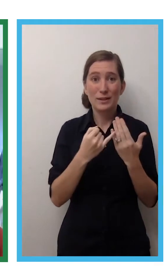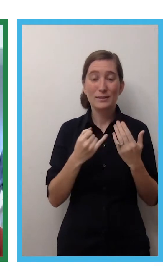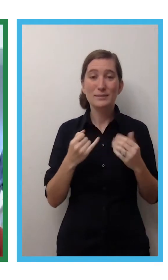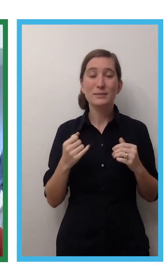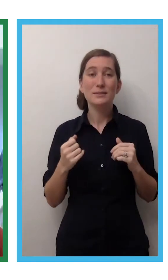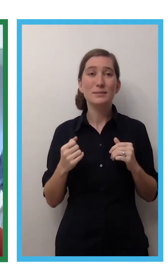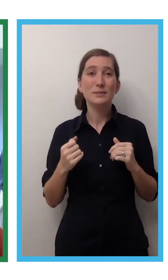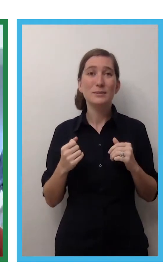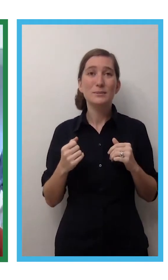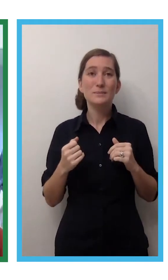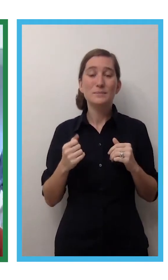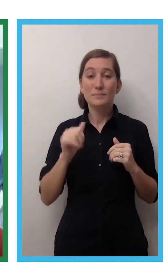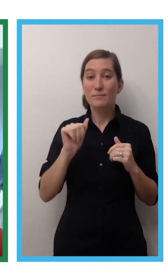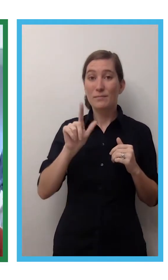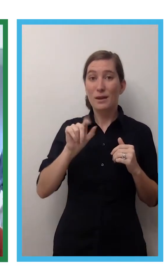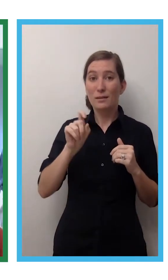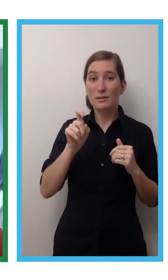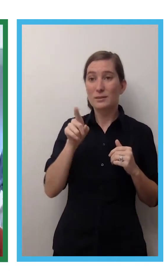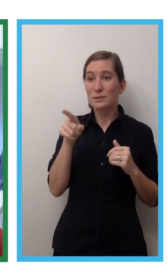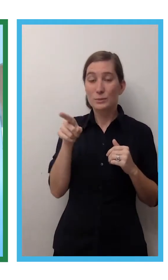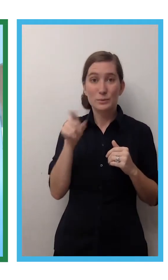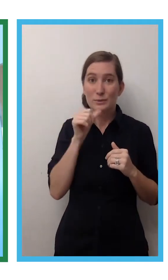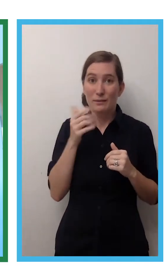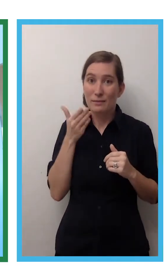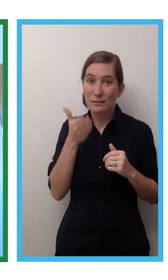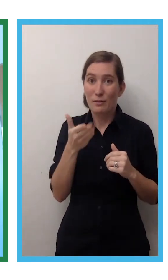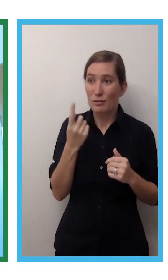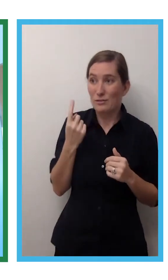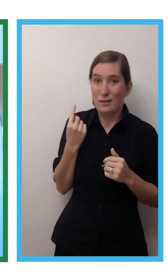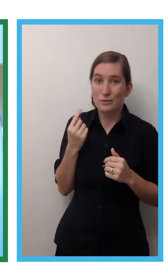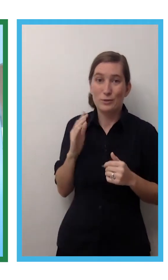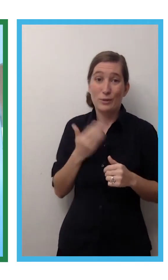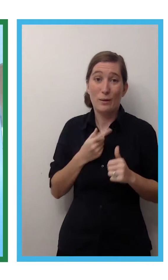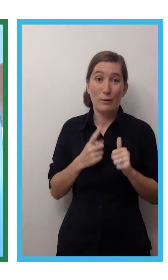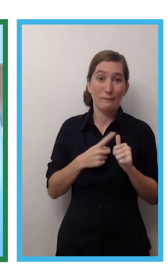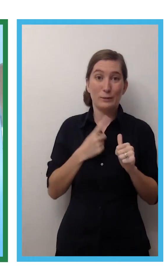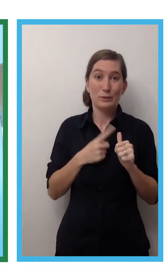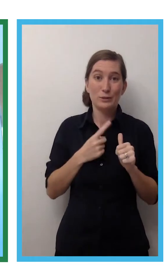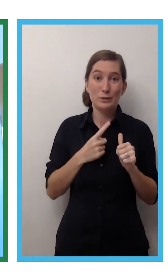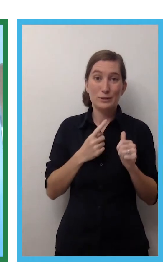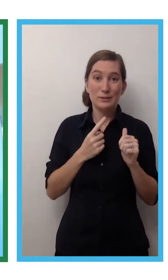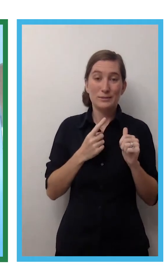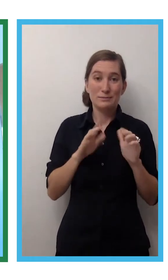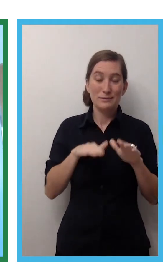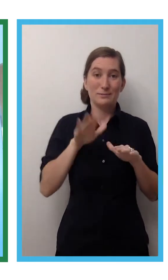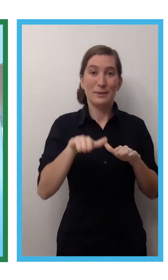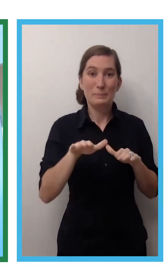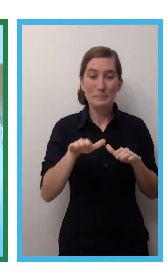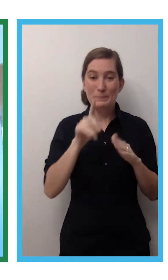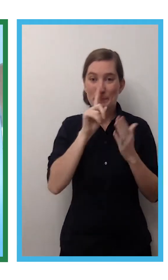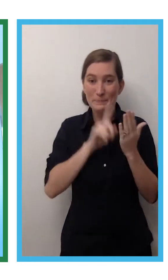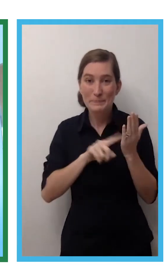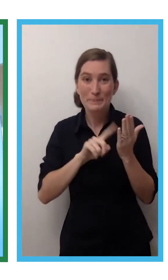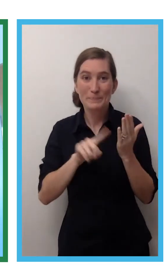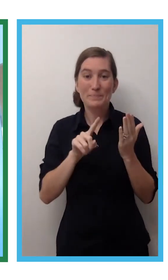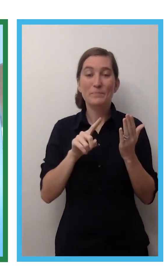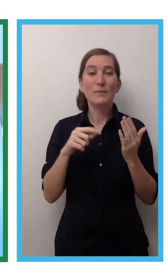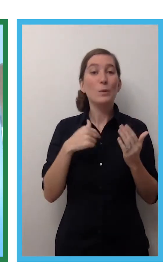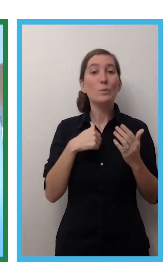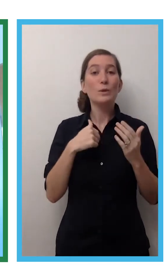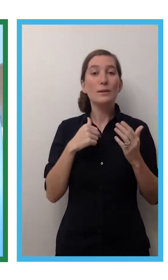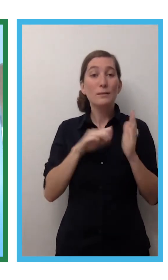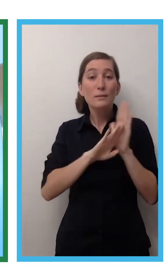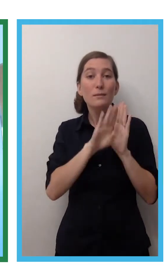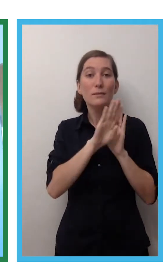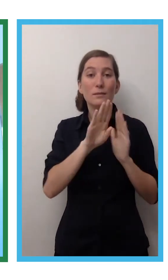there for the first round of work that we did last year. And we're ready to pretty much release the questionnaire